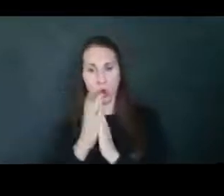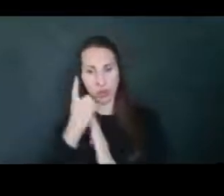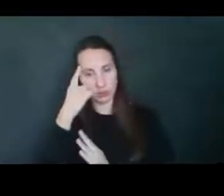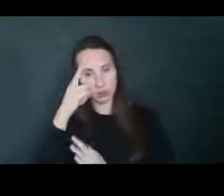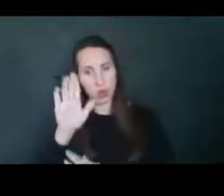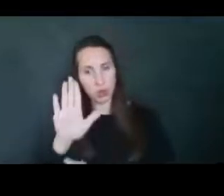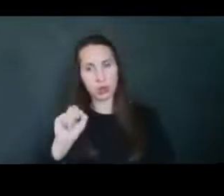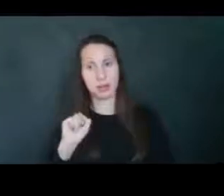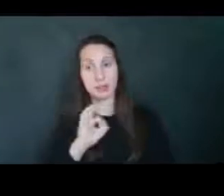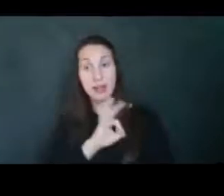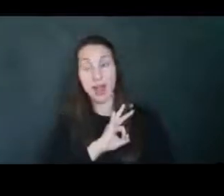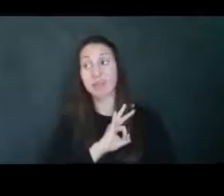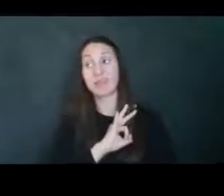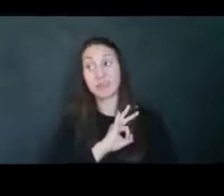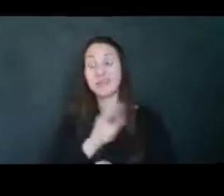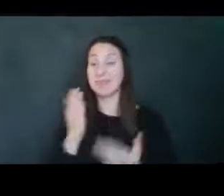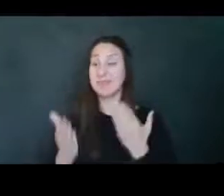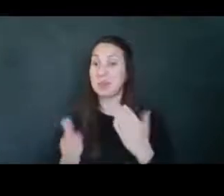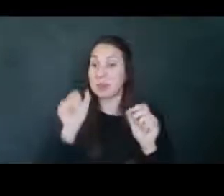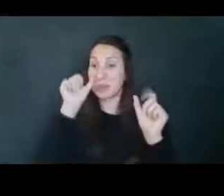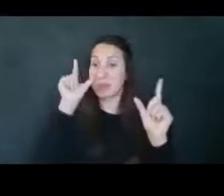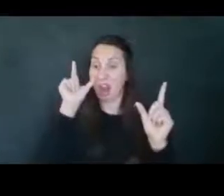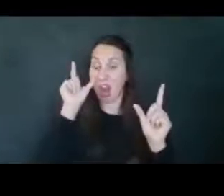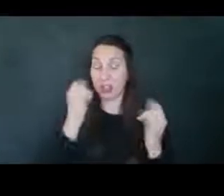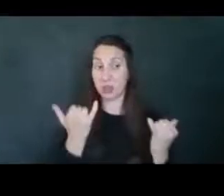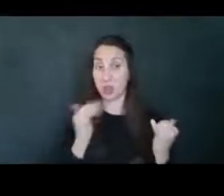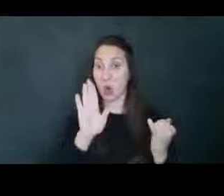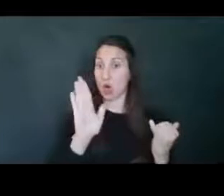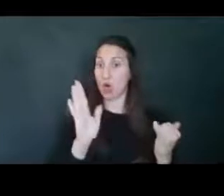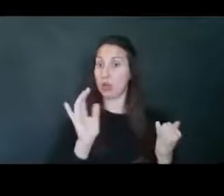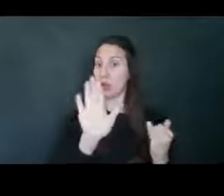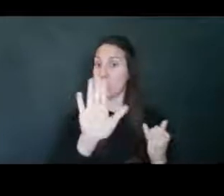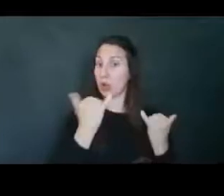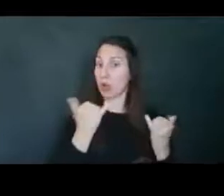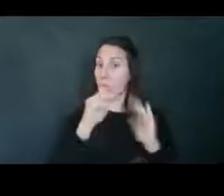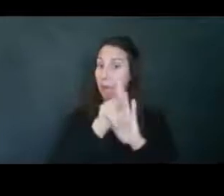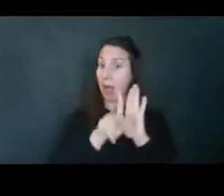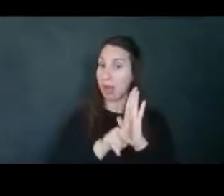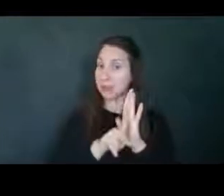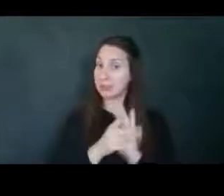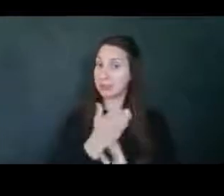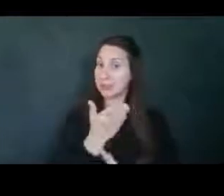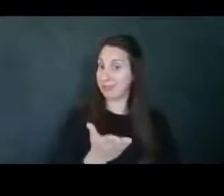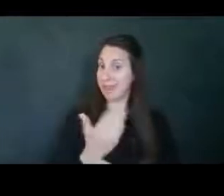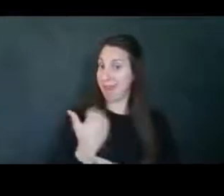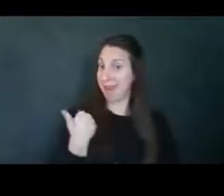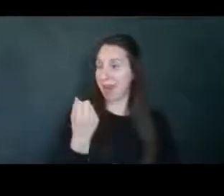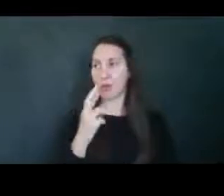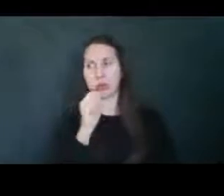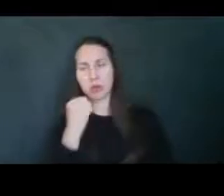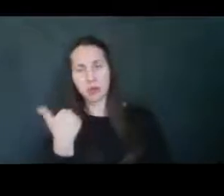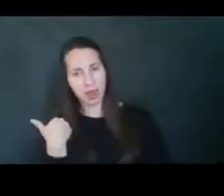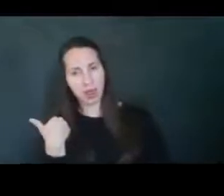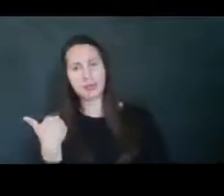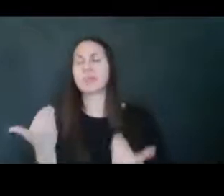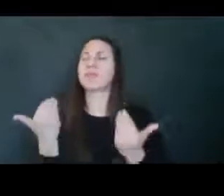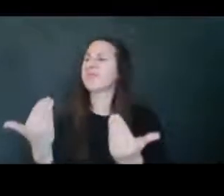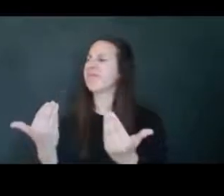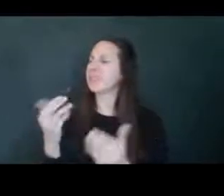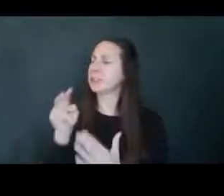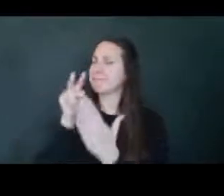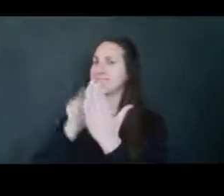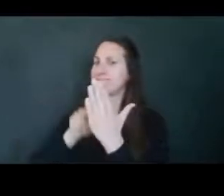be surprised at what policies are existing or are not existing in your agency. So taking a look could be really